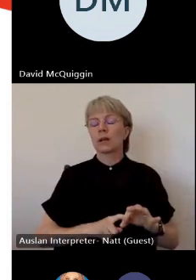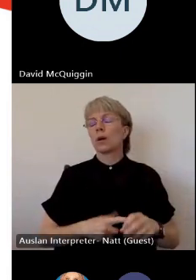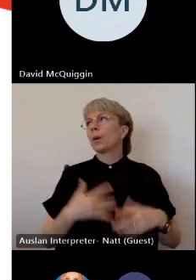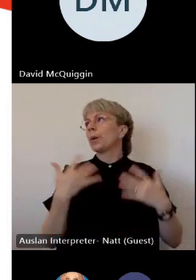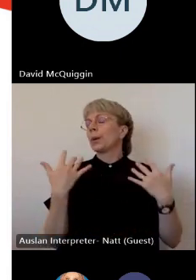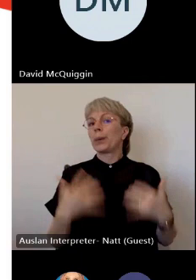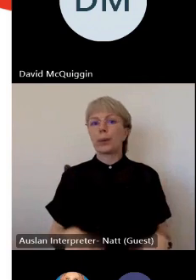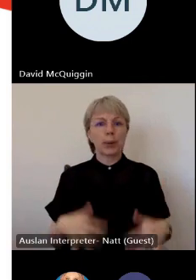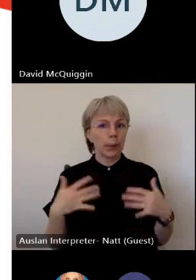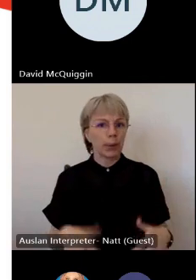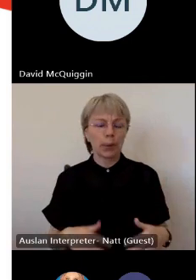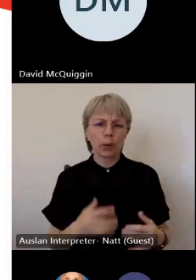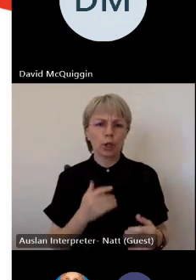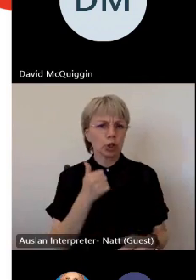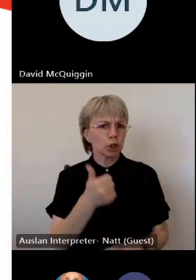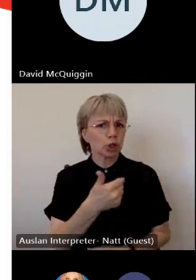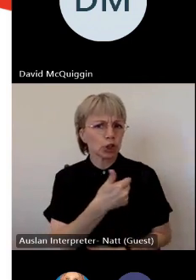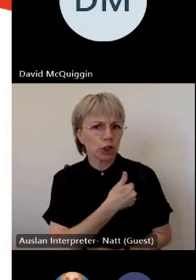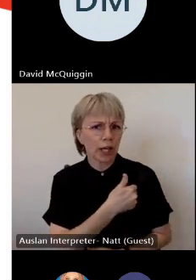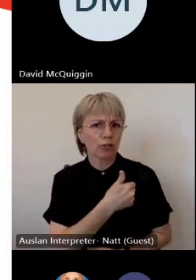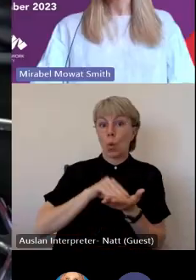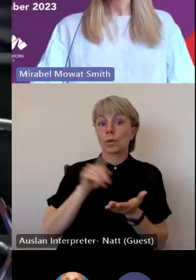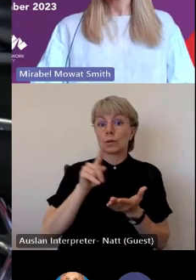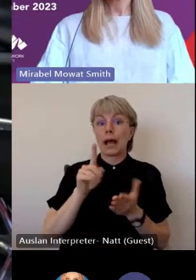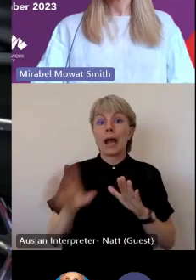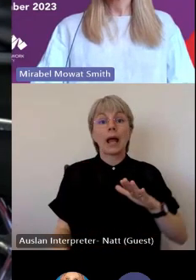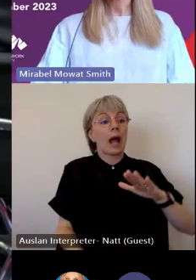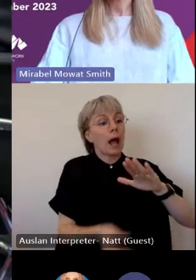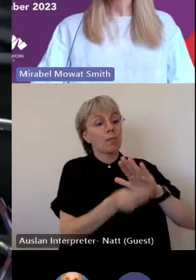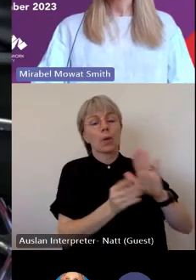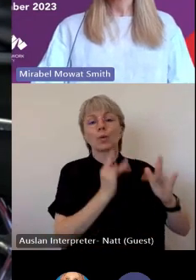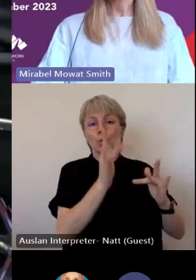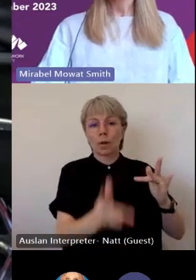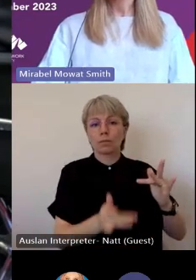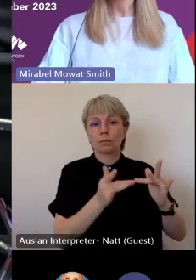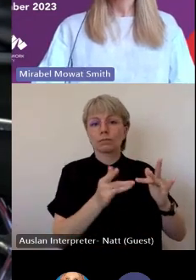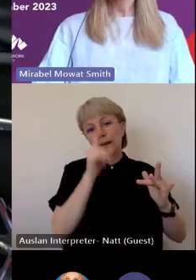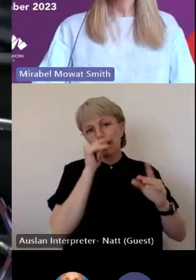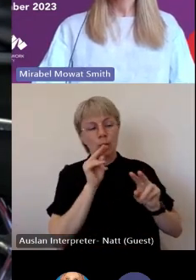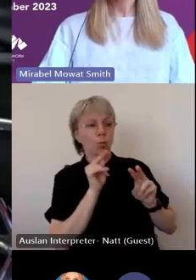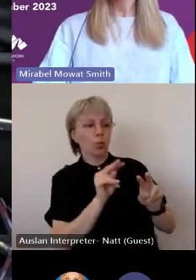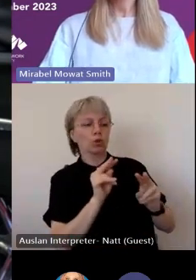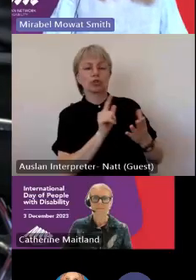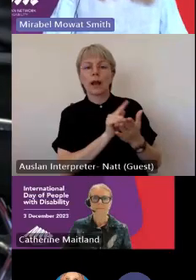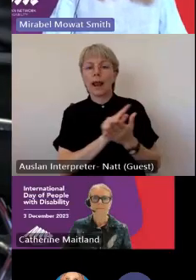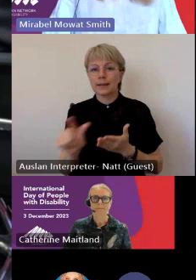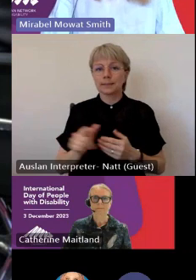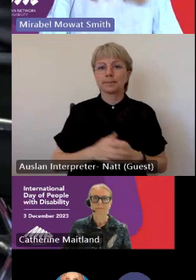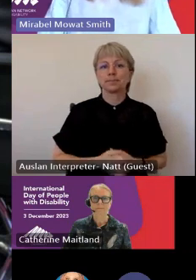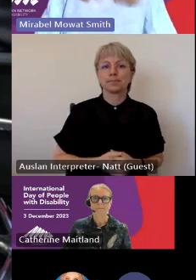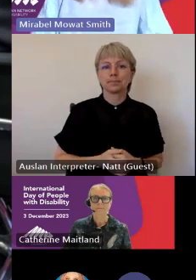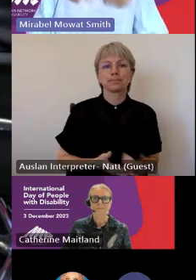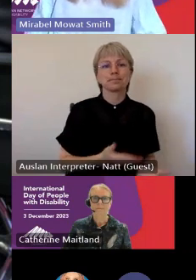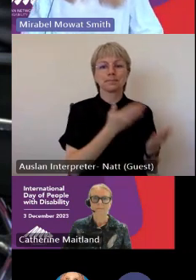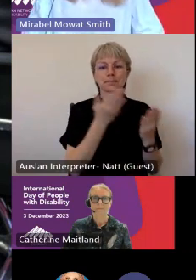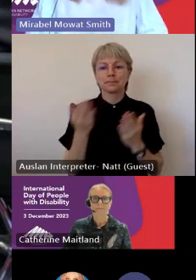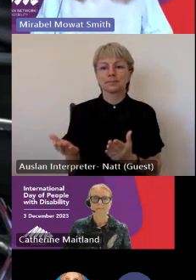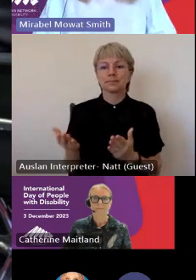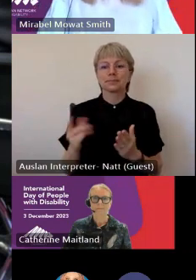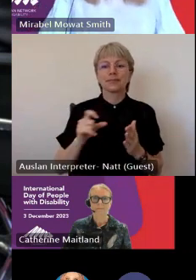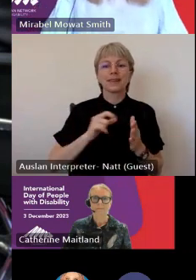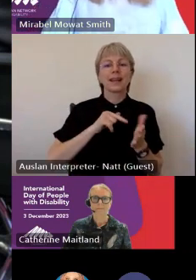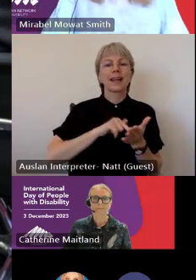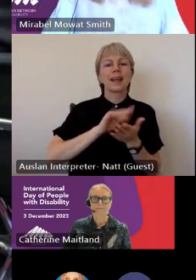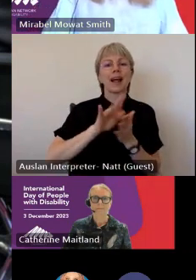the generosity and the meaningful insights shared. So I'm now pleased to pass you to Dr. Catherine Maitland. Over to you, Catherine.